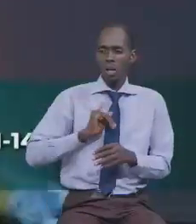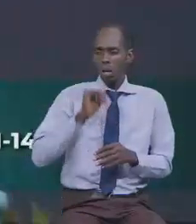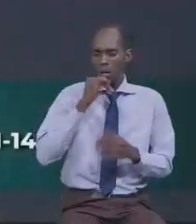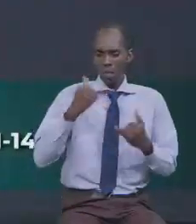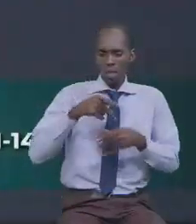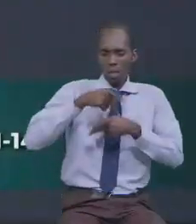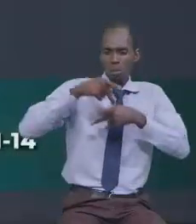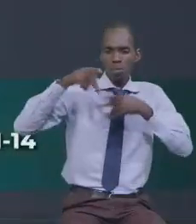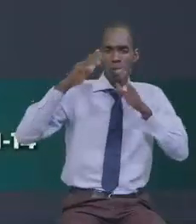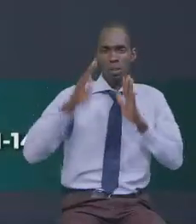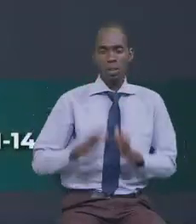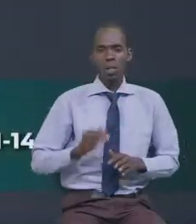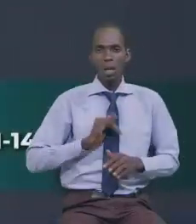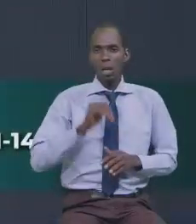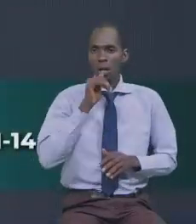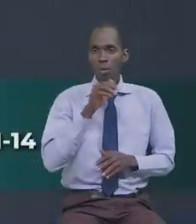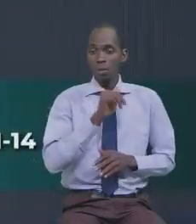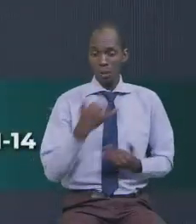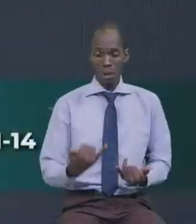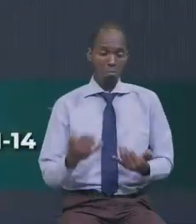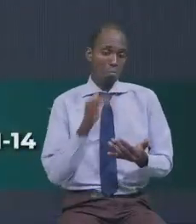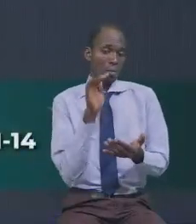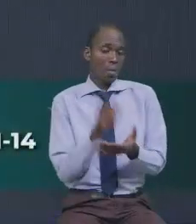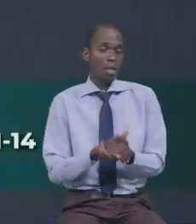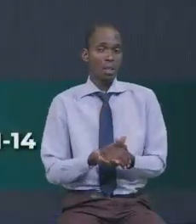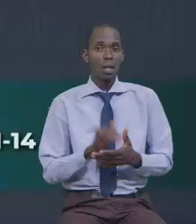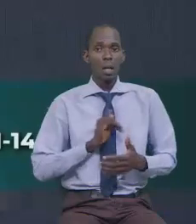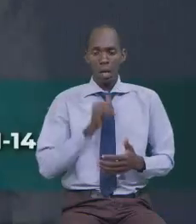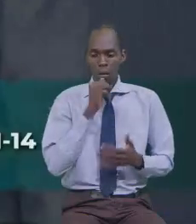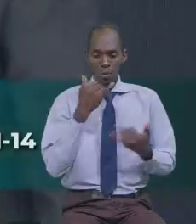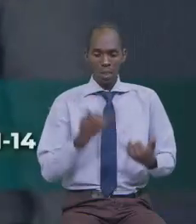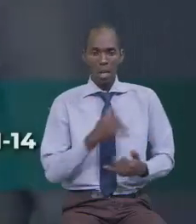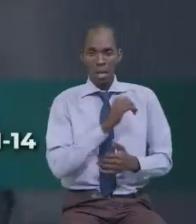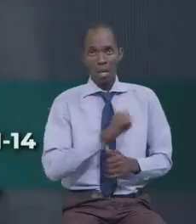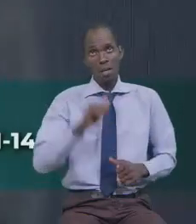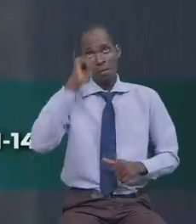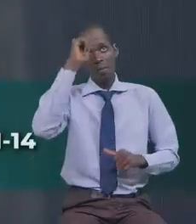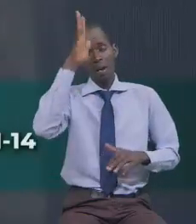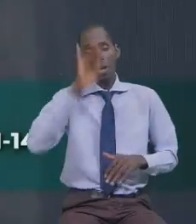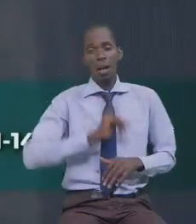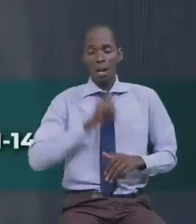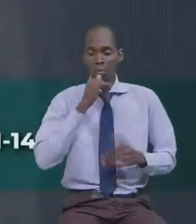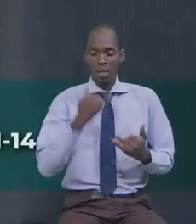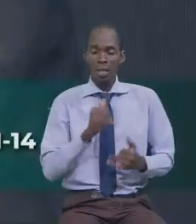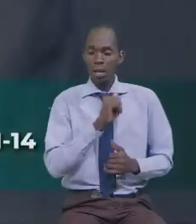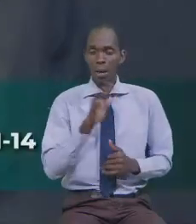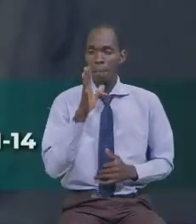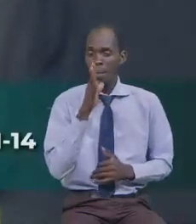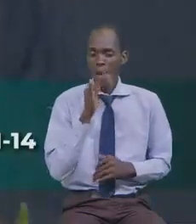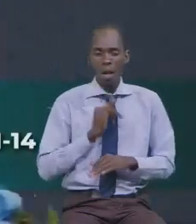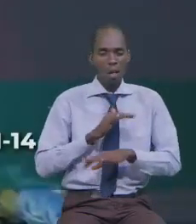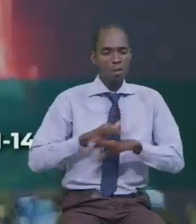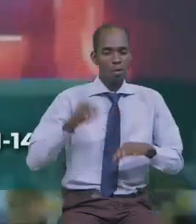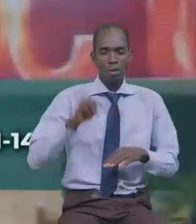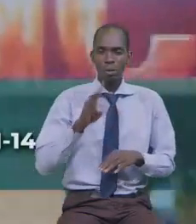professional. I'm now married. I'm now a father. I'm now a mother. I don't need the water